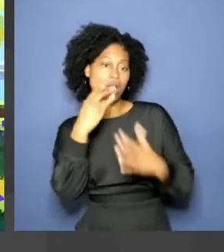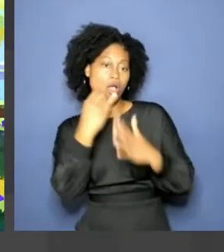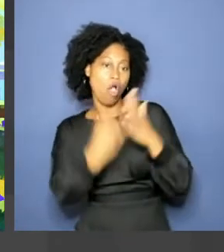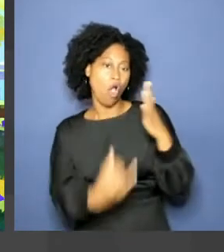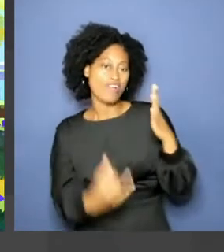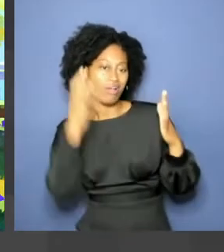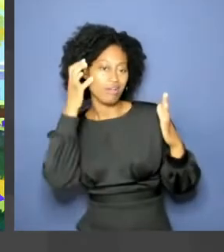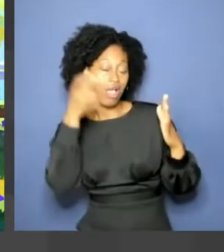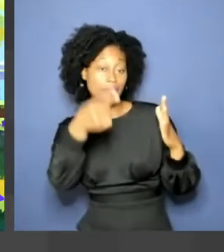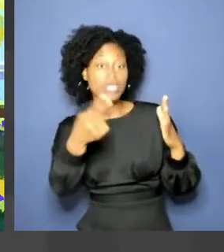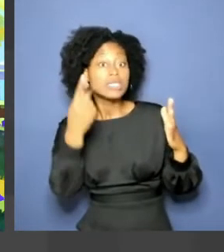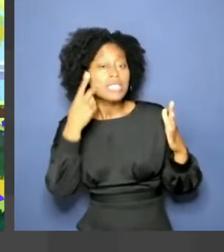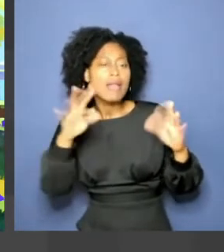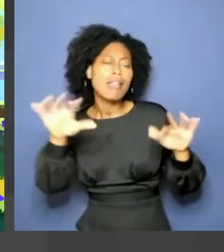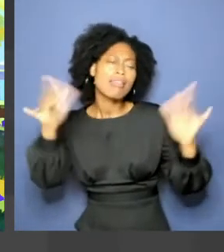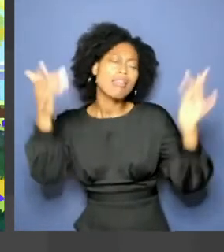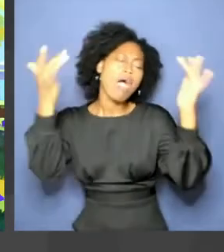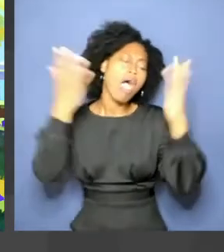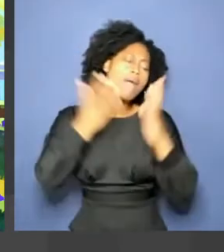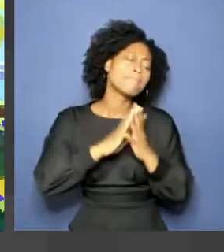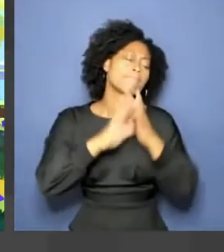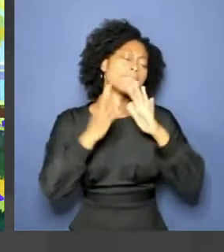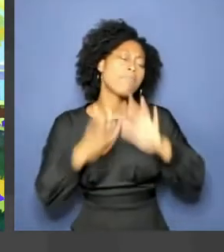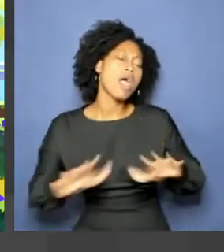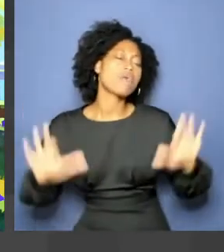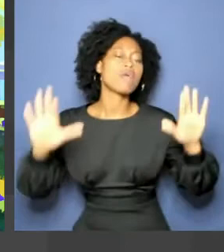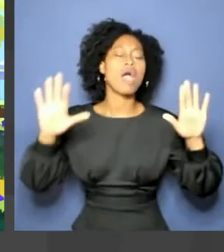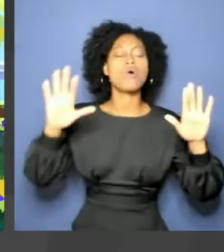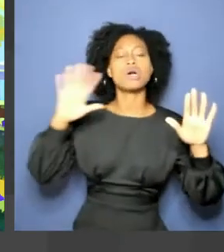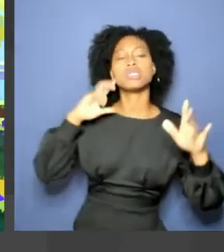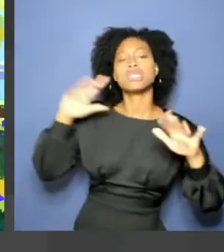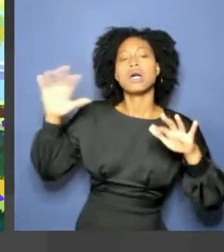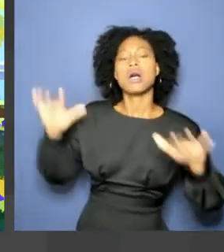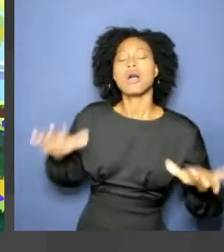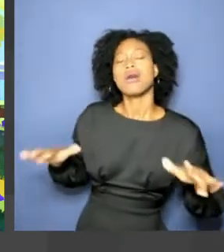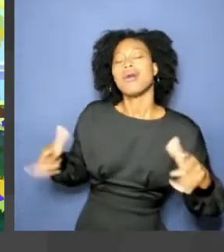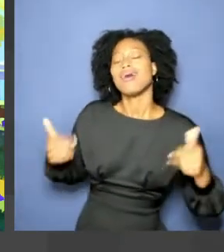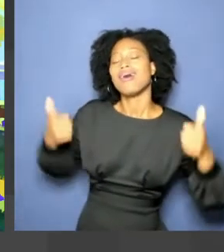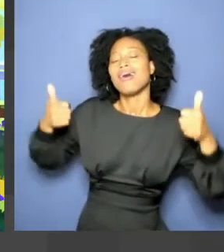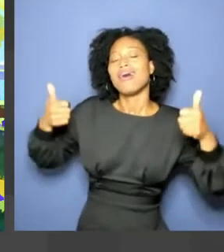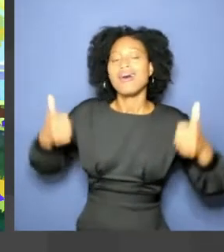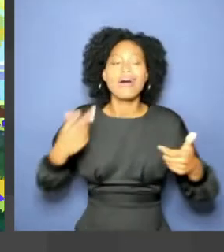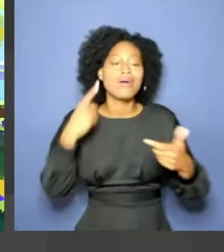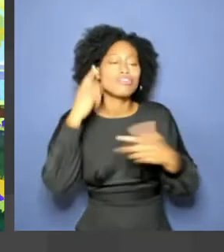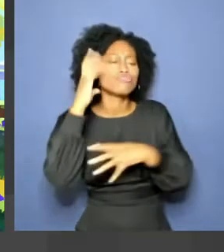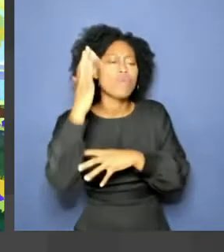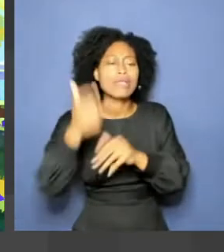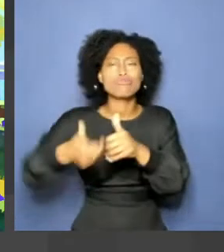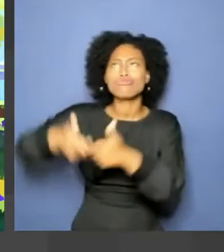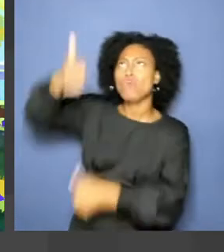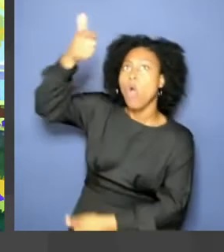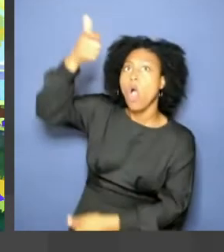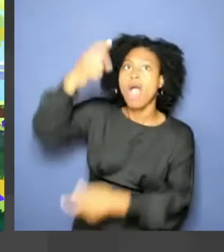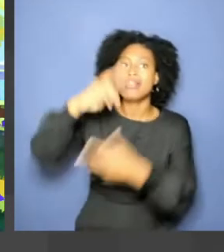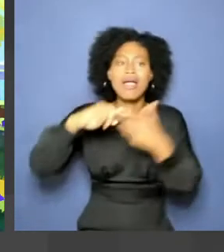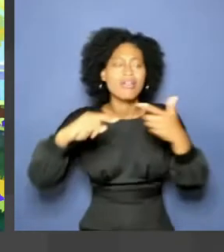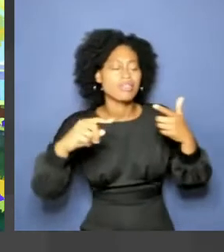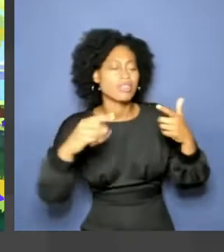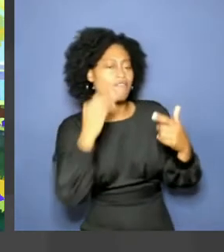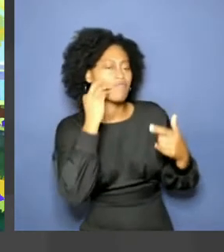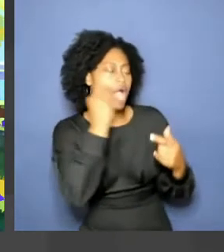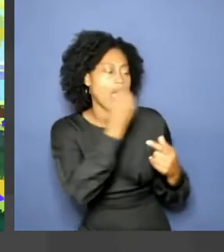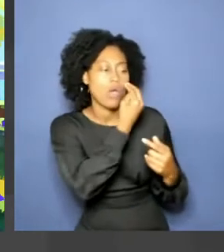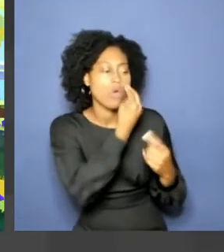like light and peaceful, and the sun reaches the ground. The trees are taller, and the flowers, things like that.